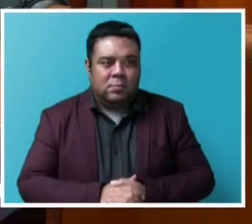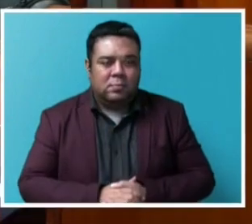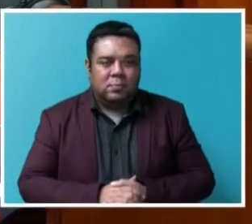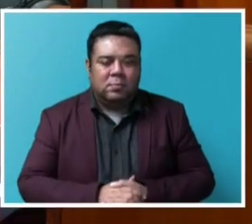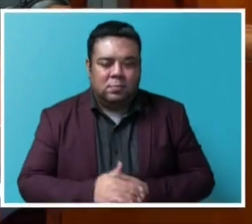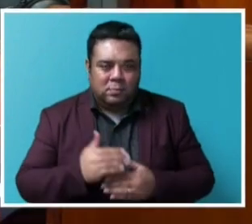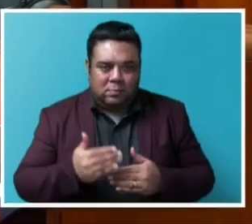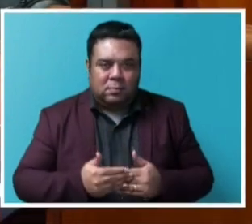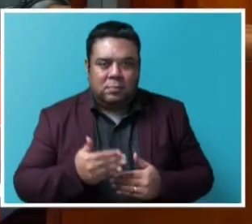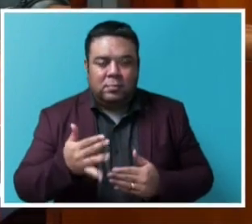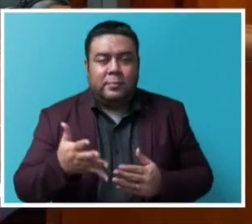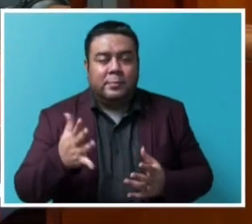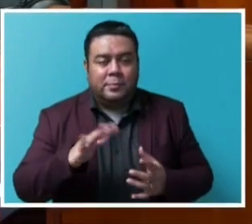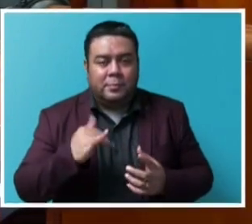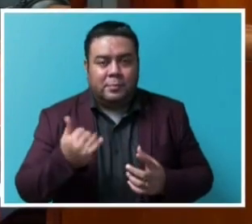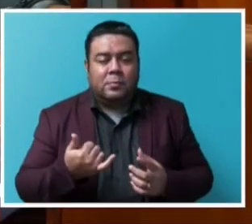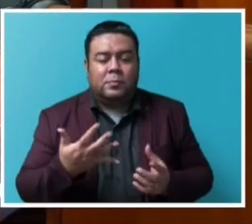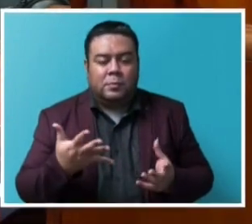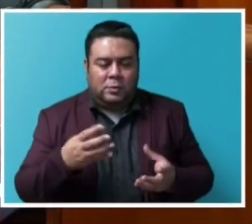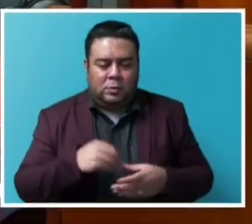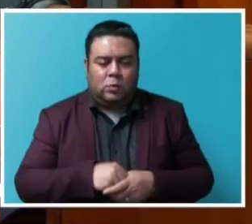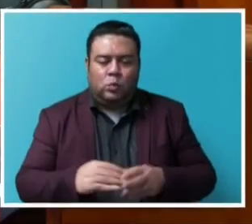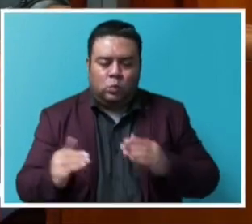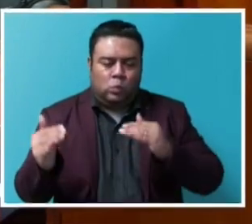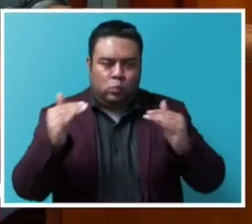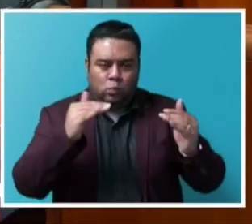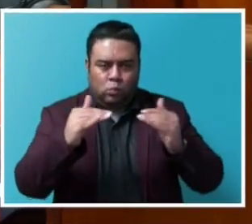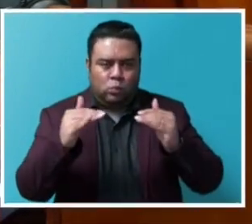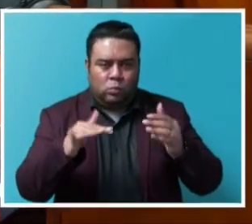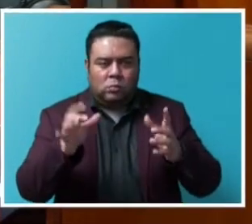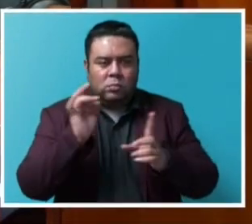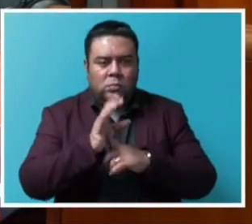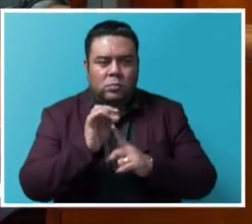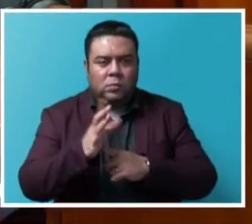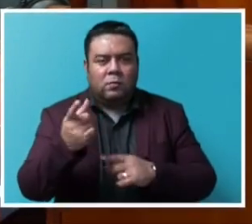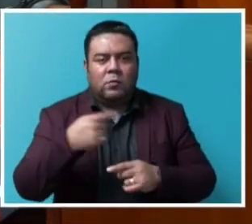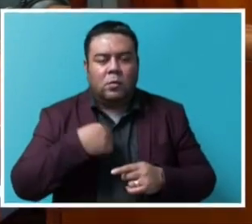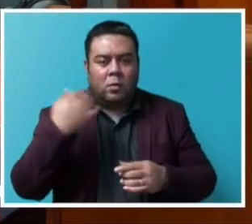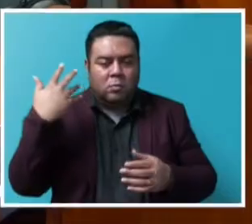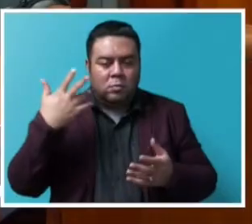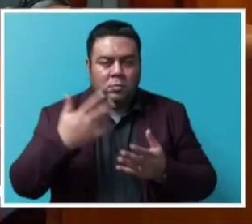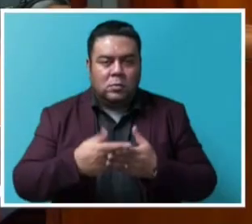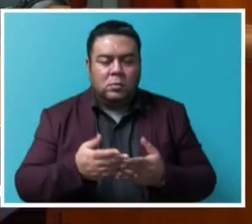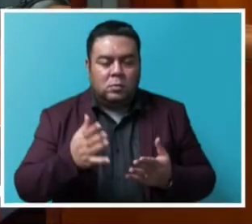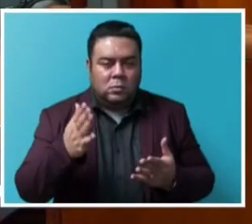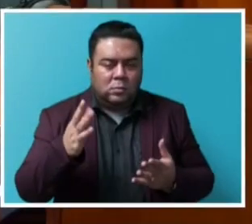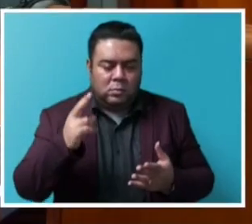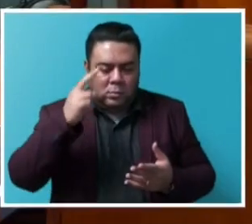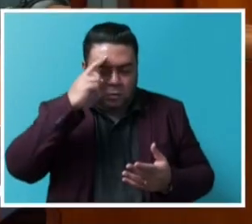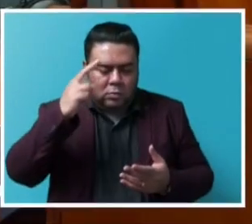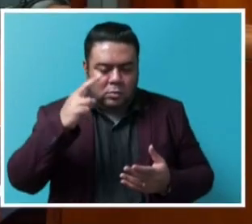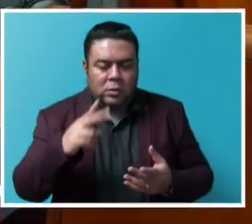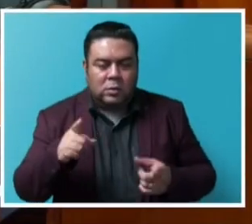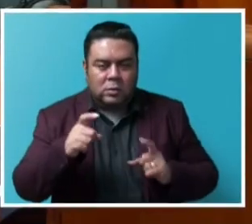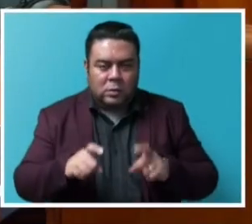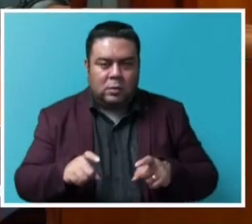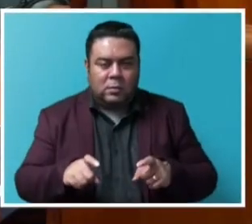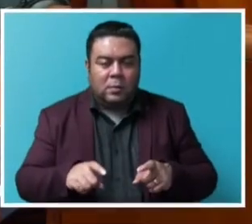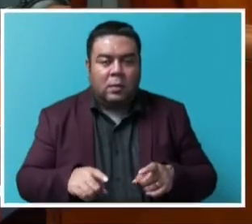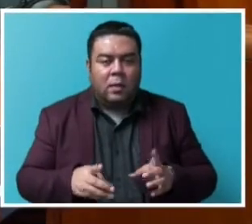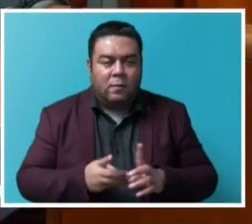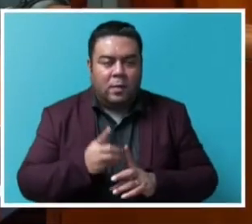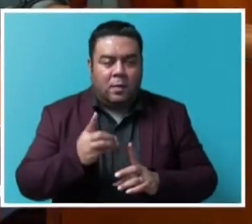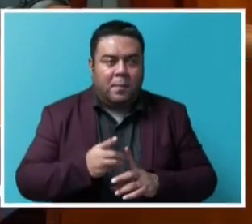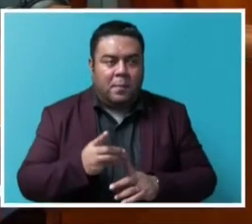enhancing societal welfare and gains are equally crucial for our long-term nation building and sustainable development.